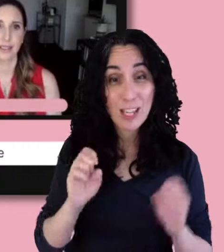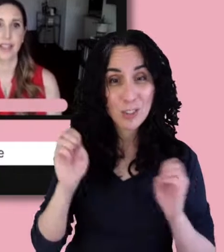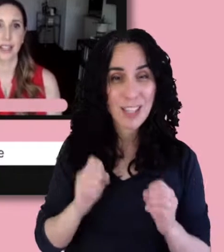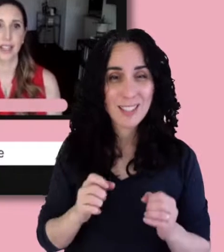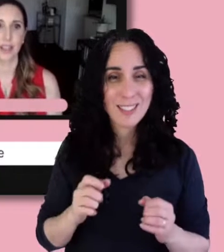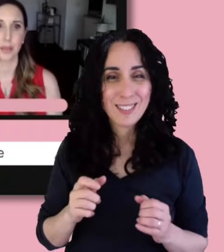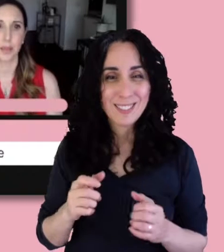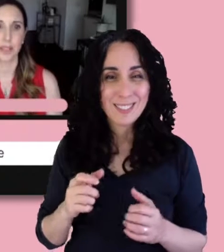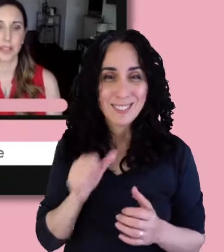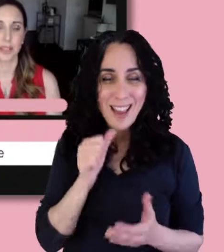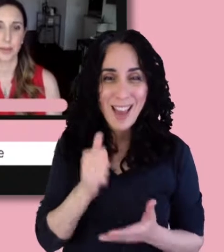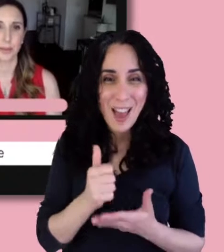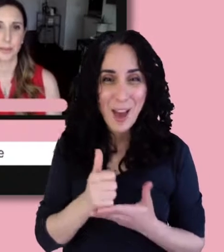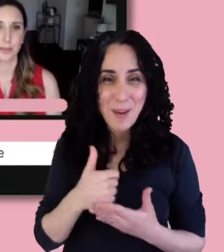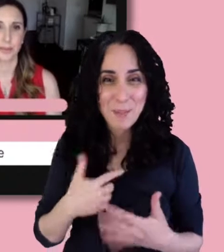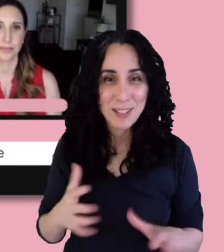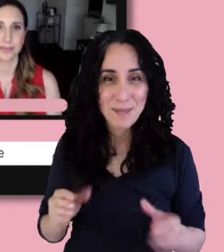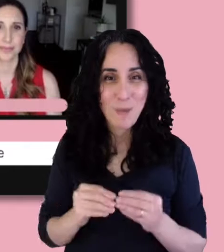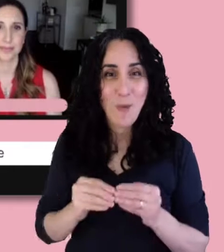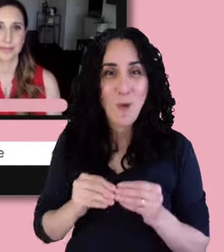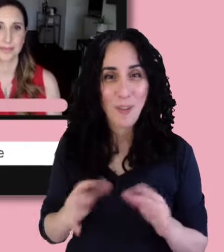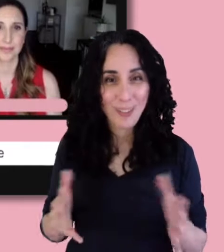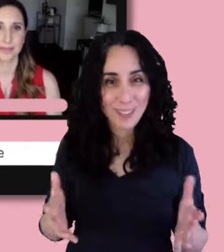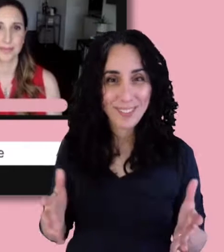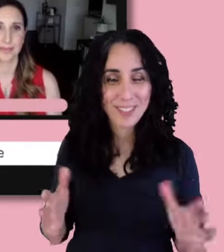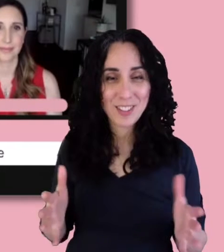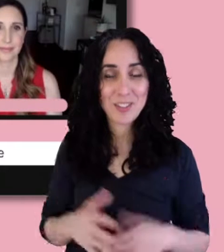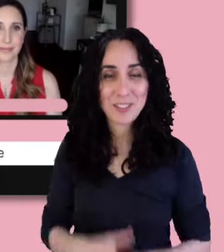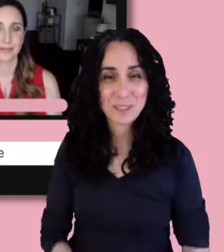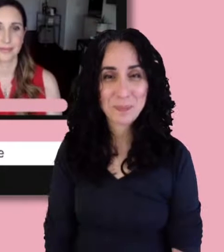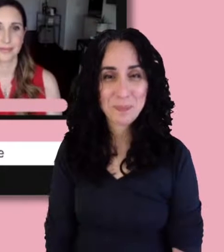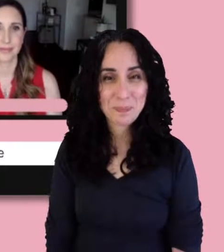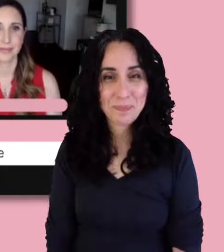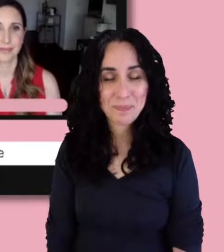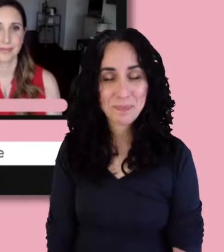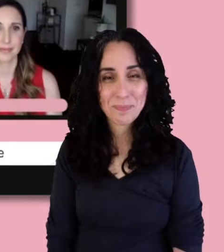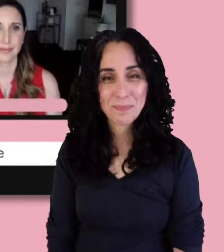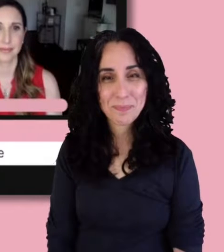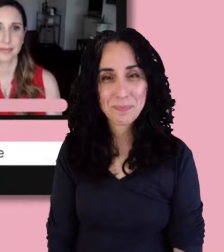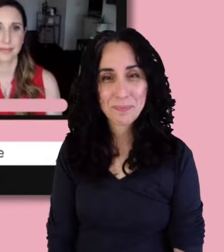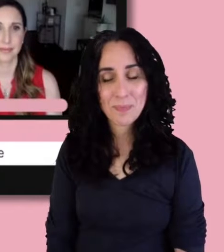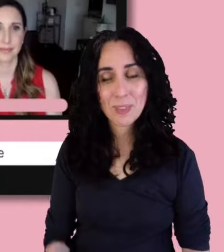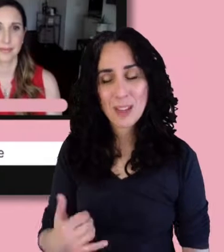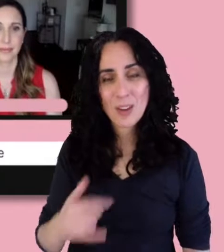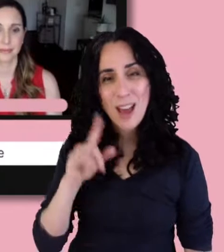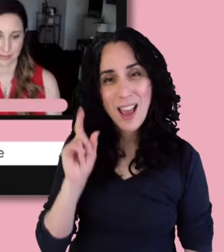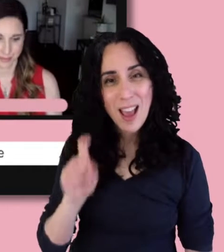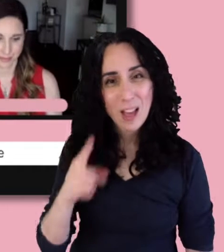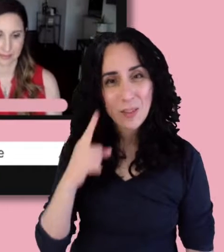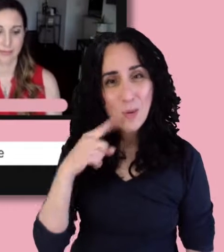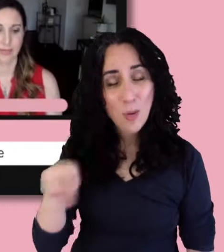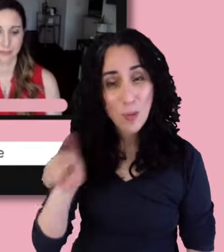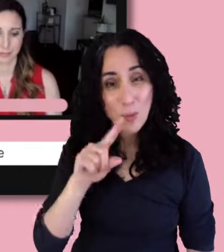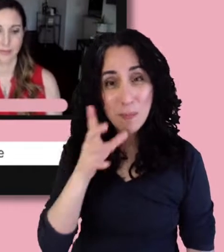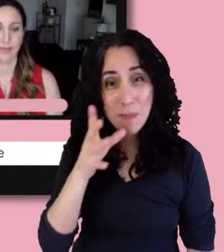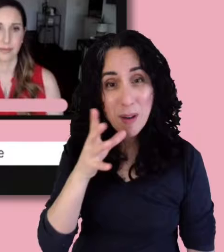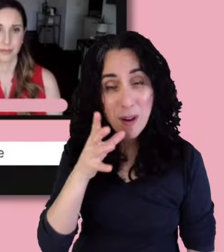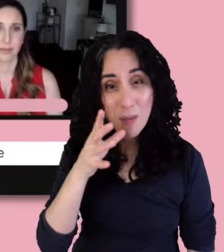exercise. So Good point. I also I had a question for any moms or parents that might